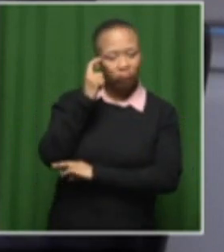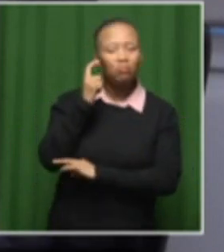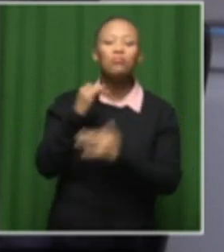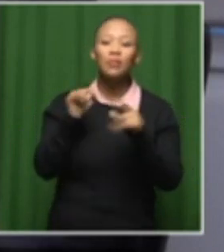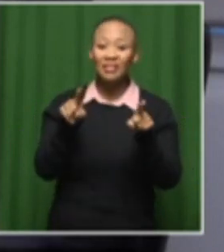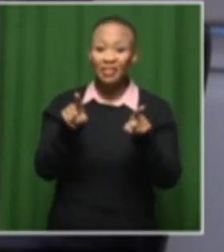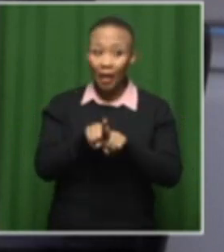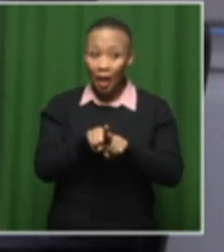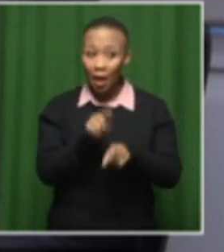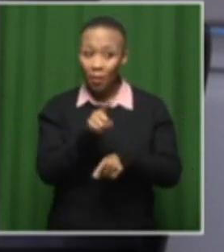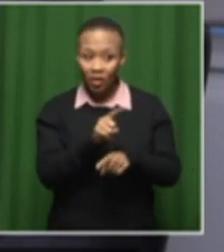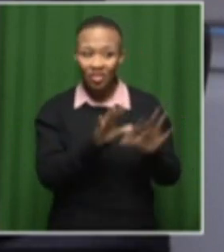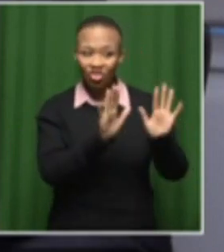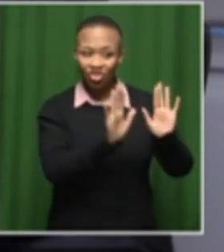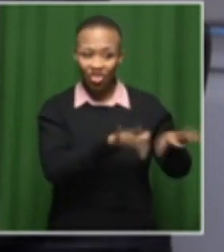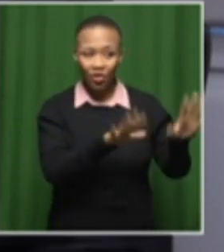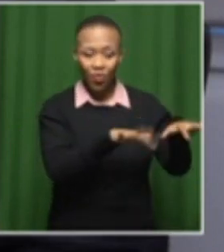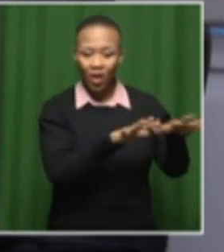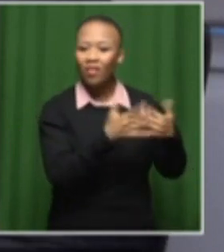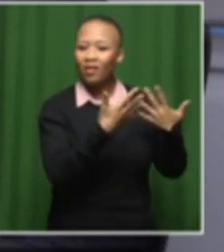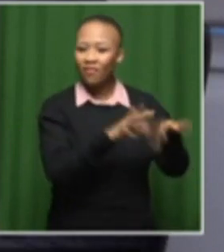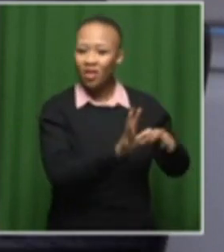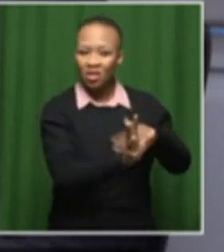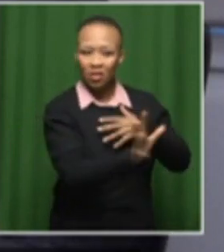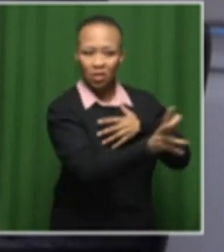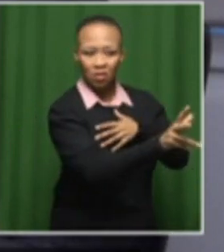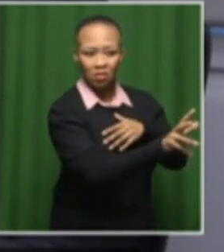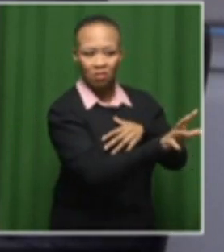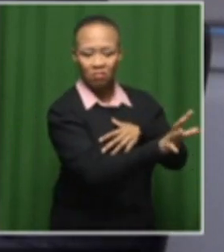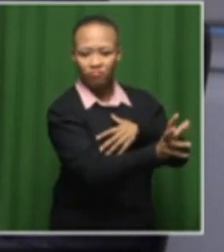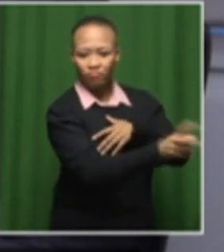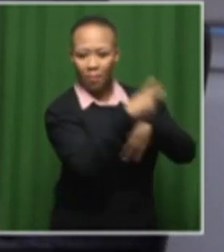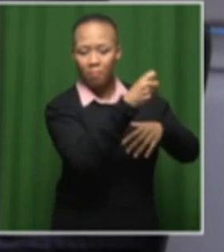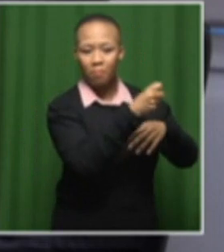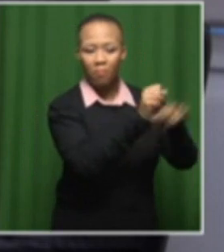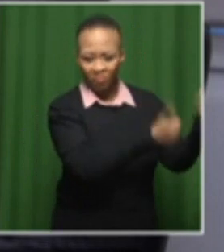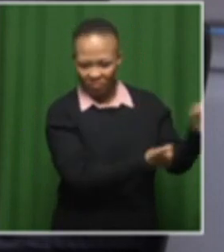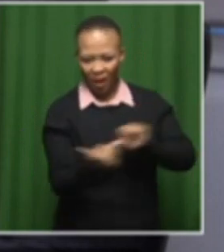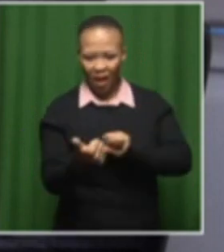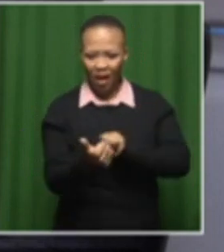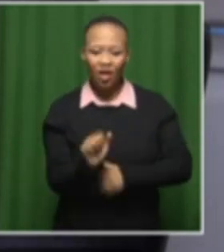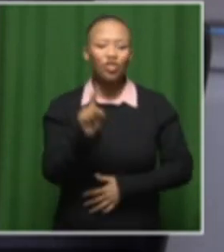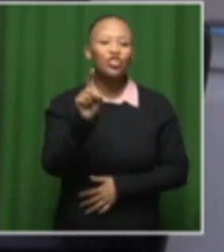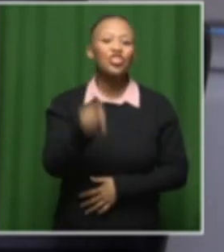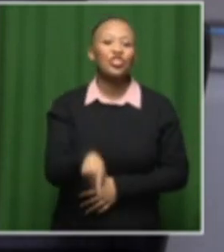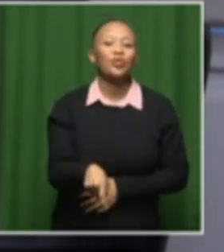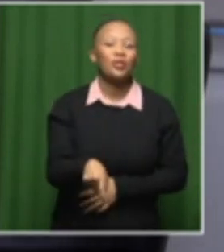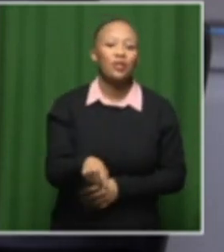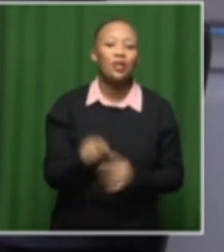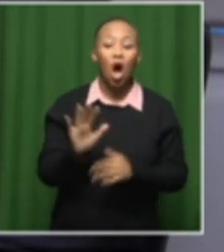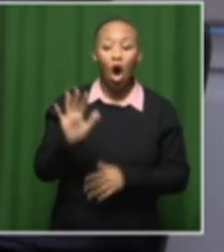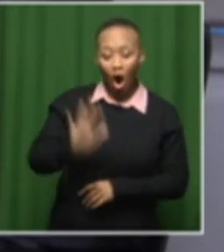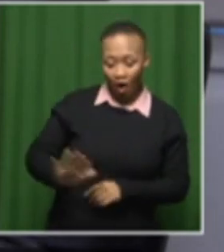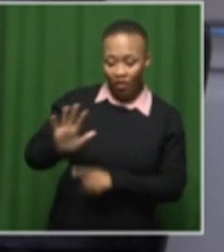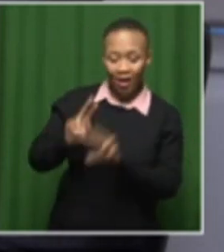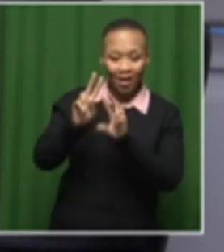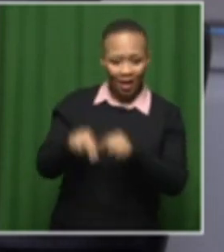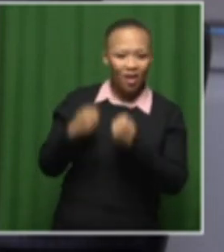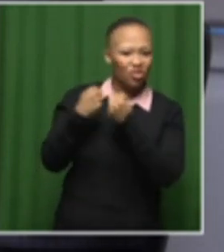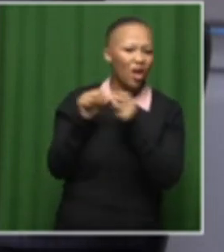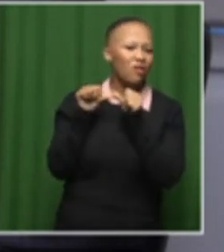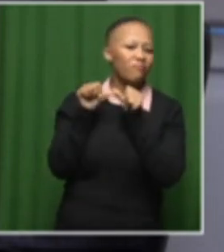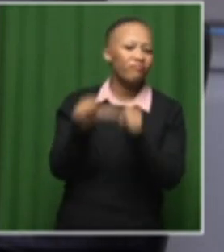children, that at our instance as African nations is now moving ahead. And